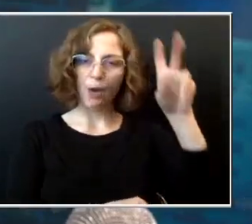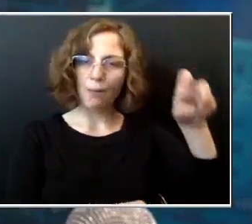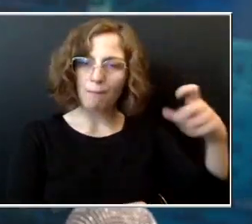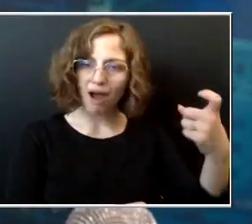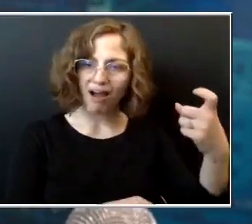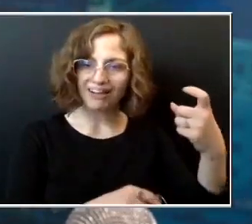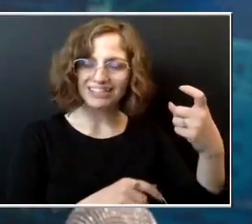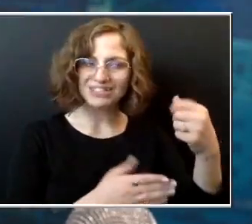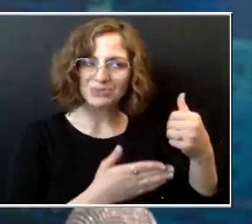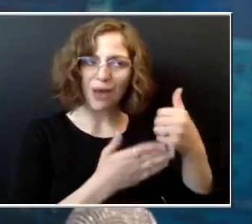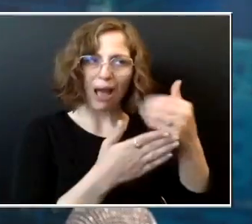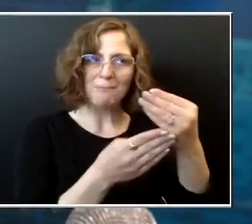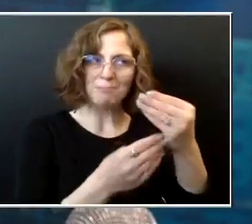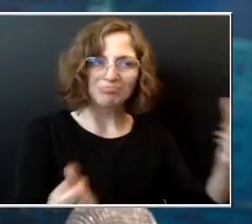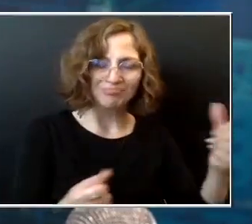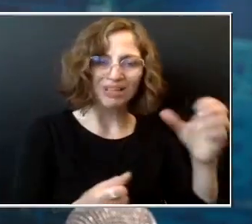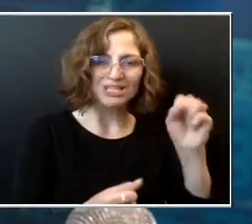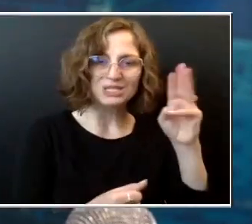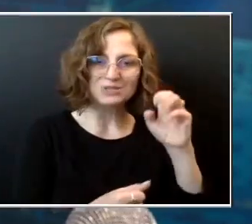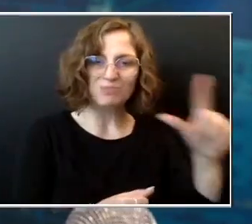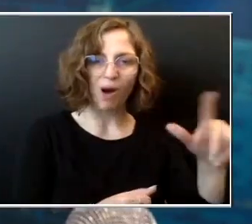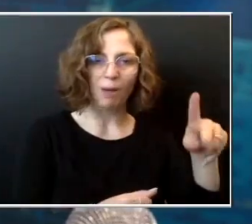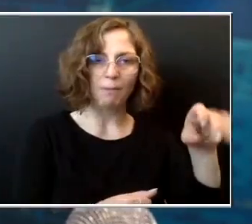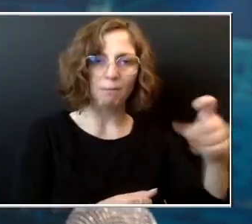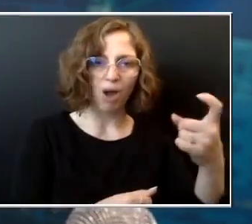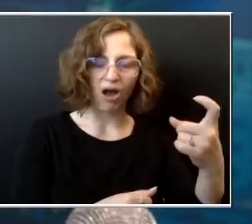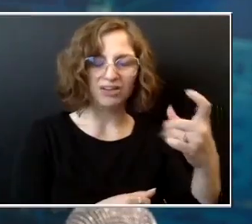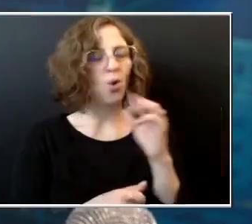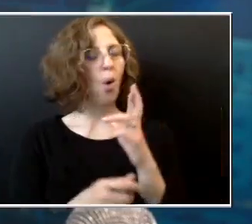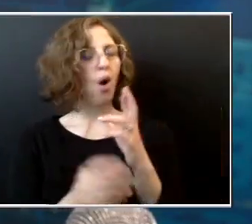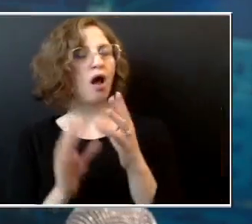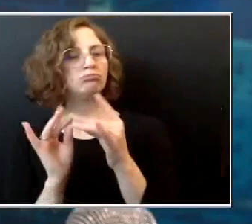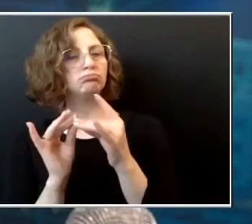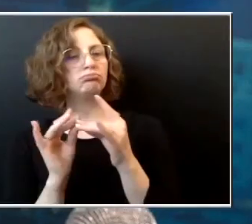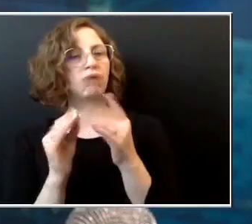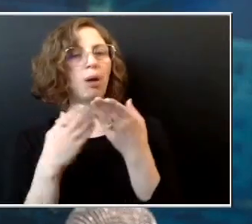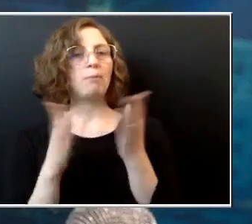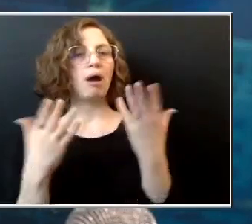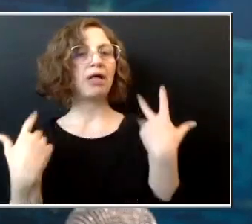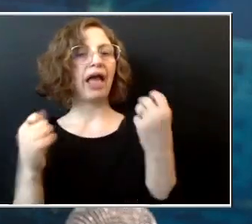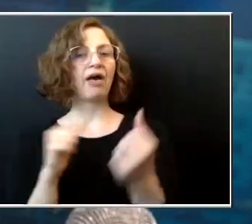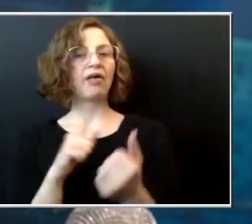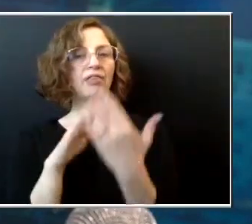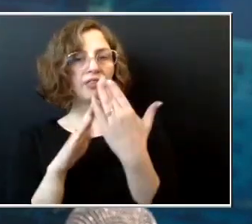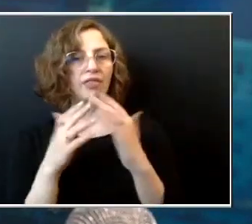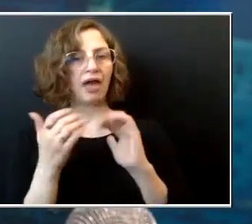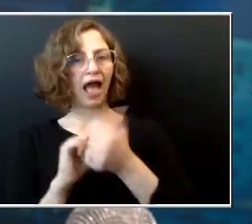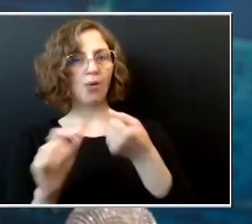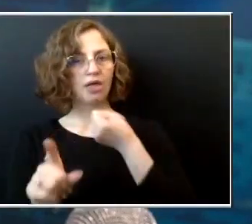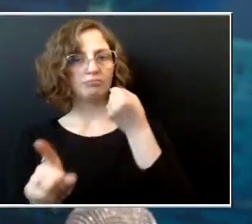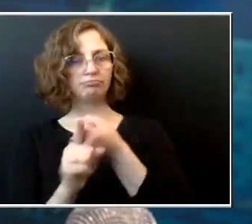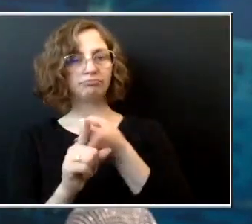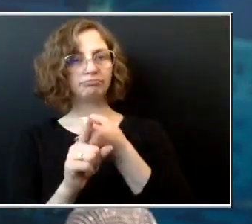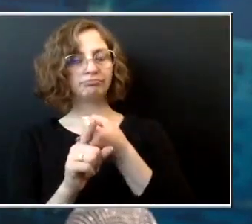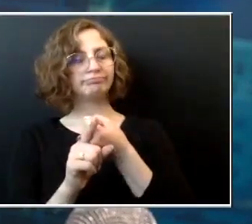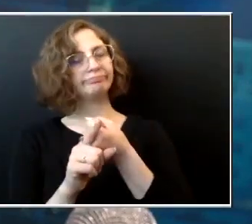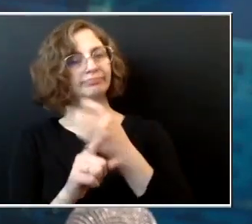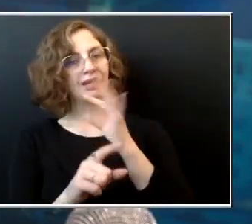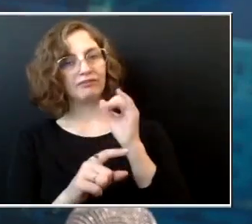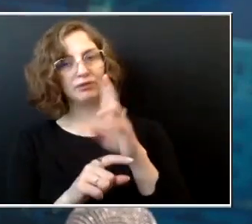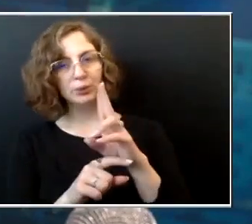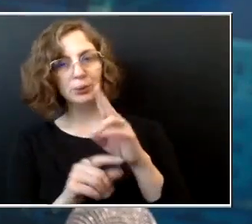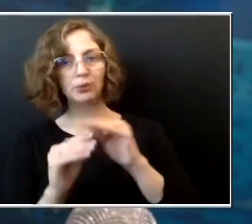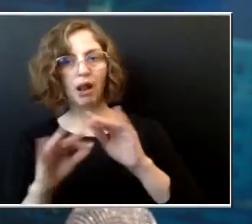1800s, we're talking about the impact of public health measures, which clearly blunted the impact of influenza in New York versus